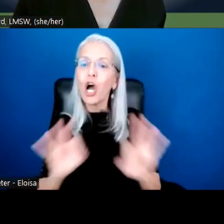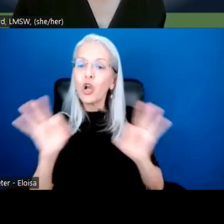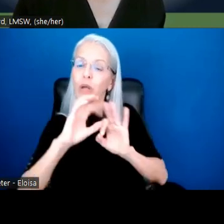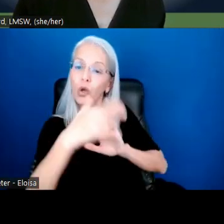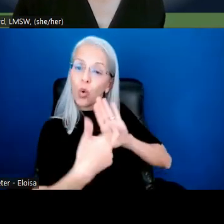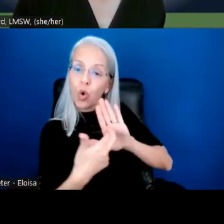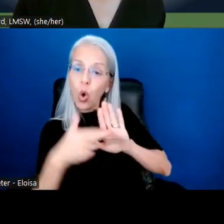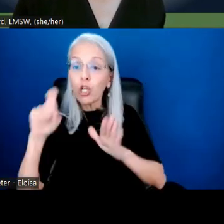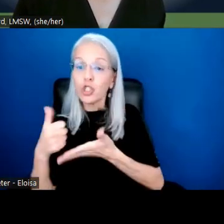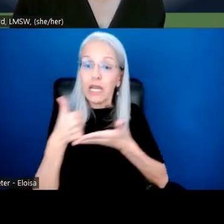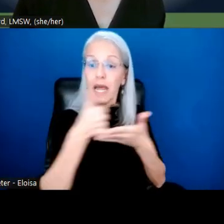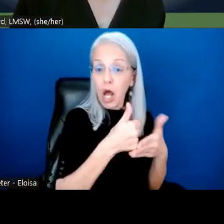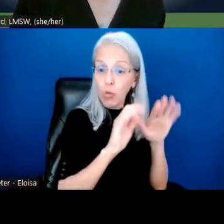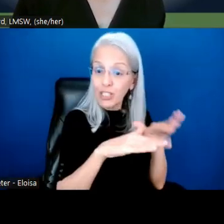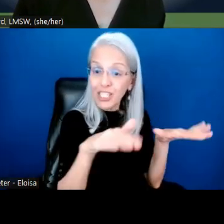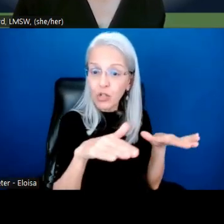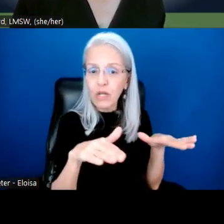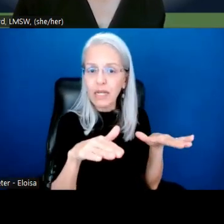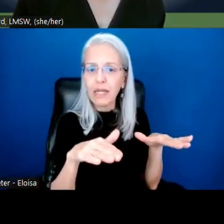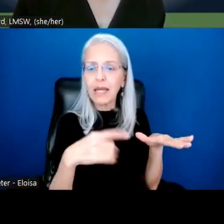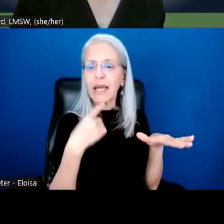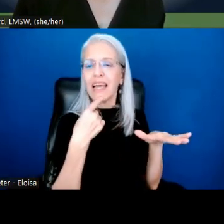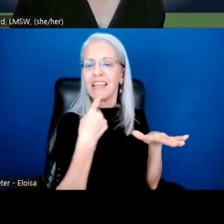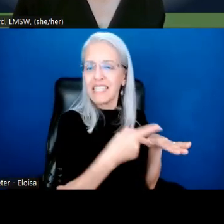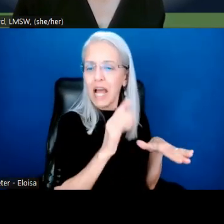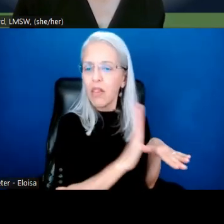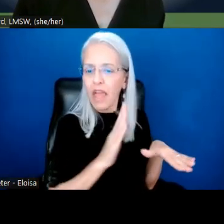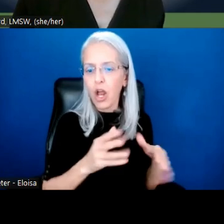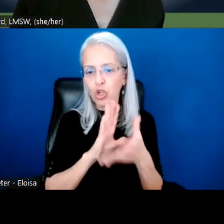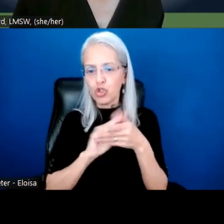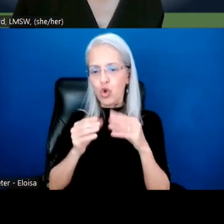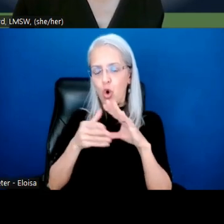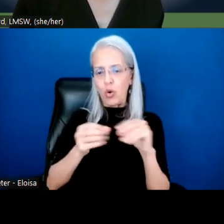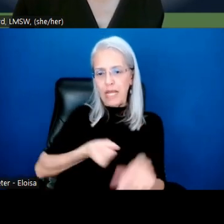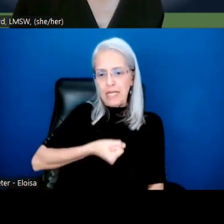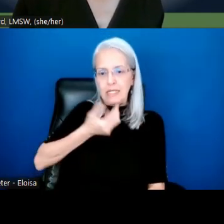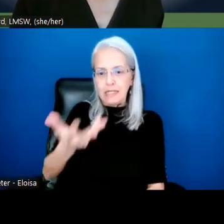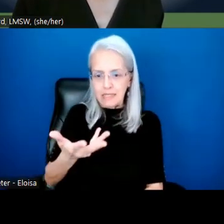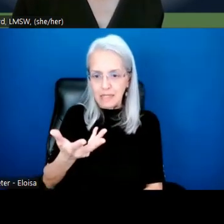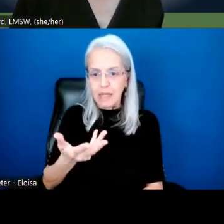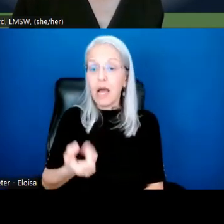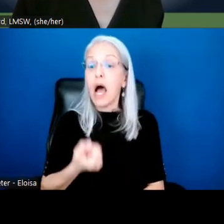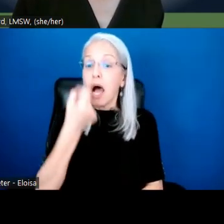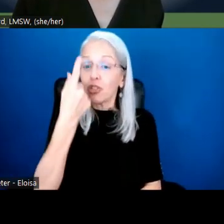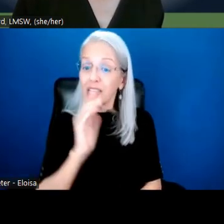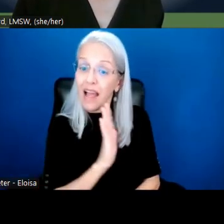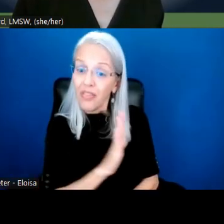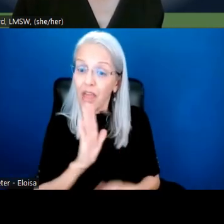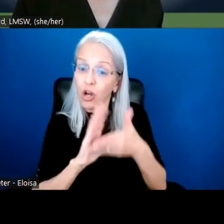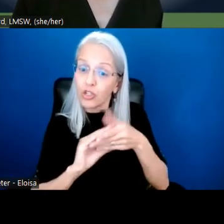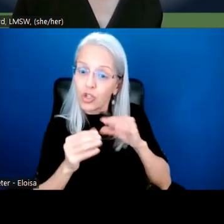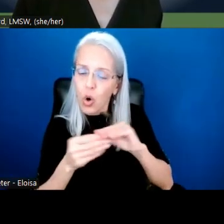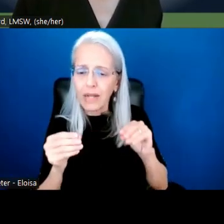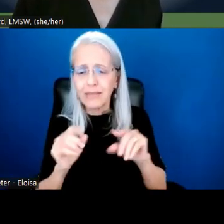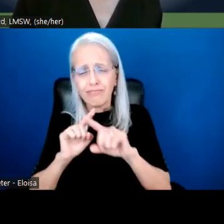be helping children tell and understand their stories, right? Because there's so many stories to be told and so many things